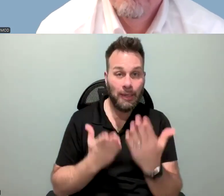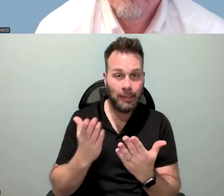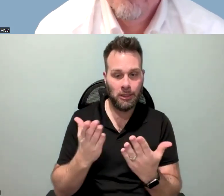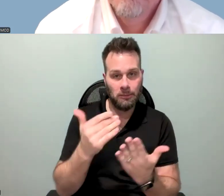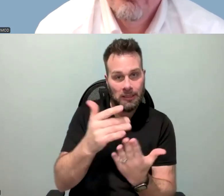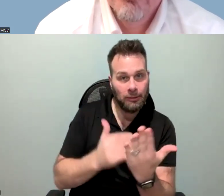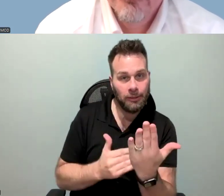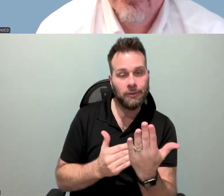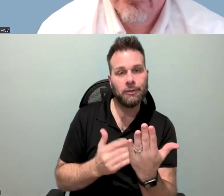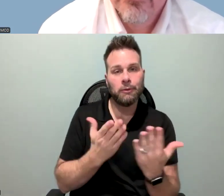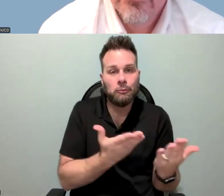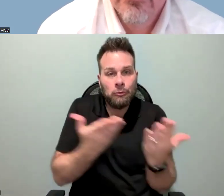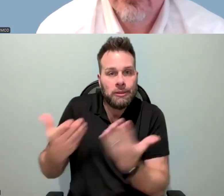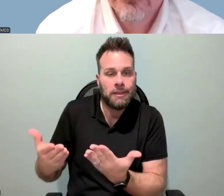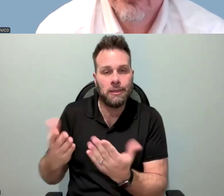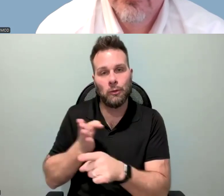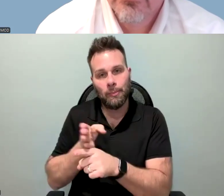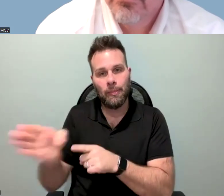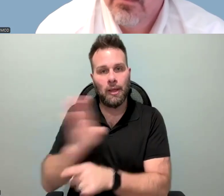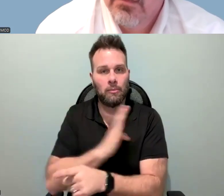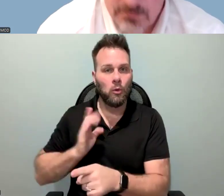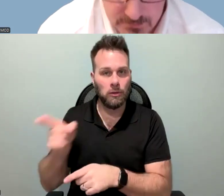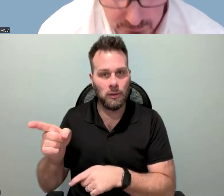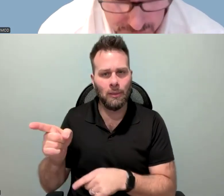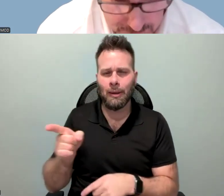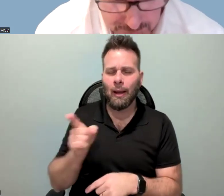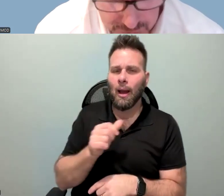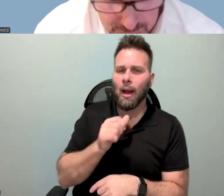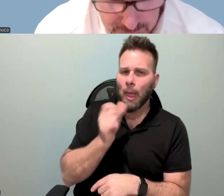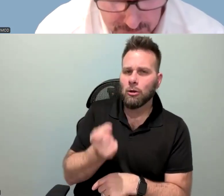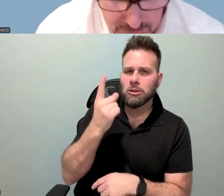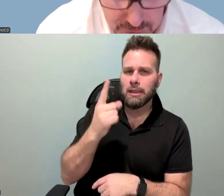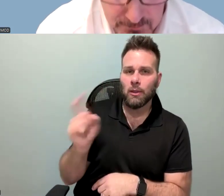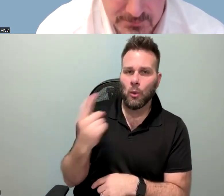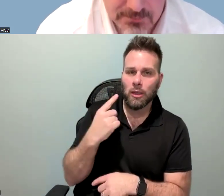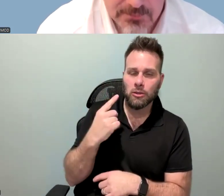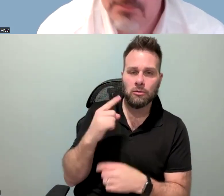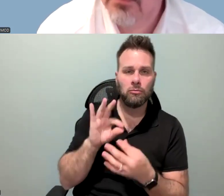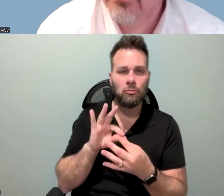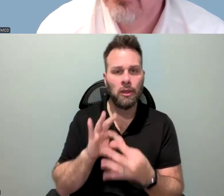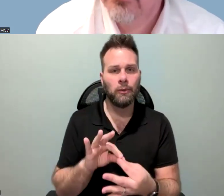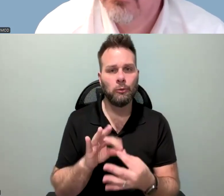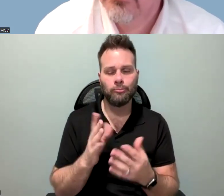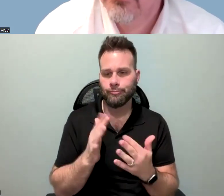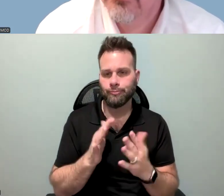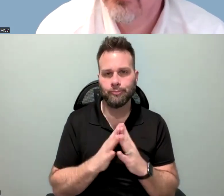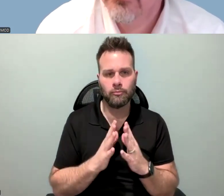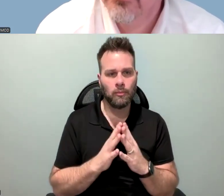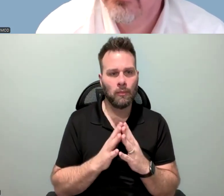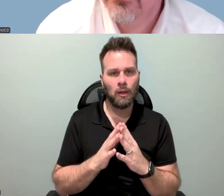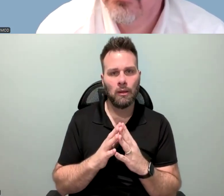main board. But I guess I'm not understanding what the question is around